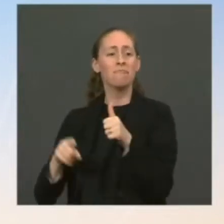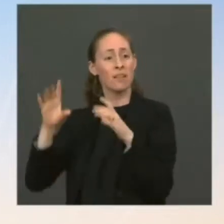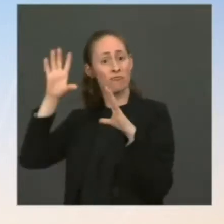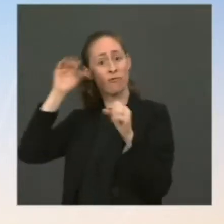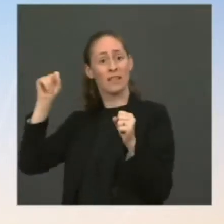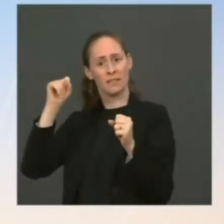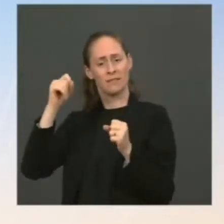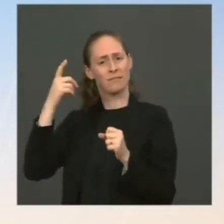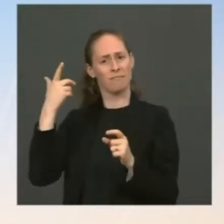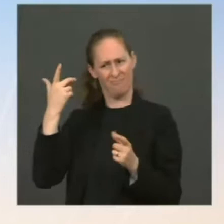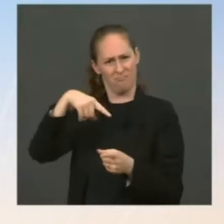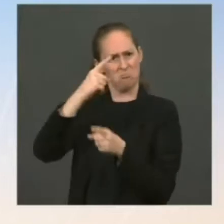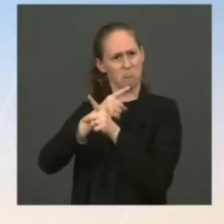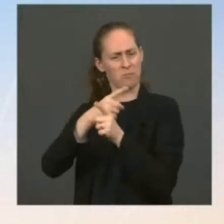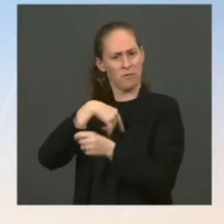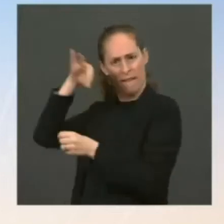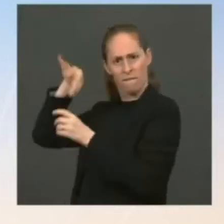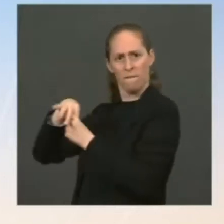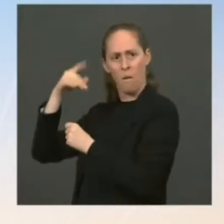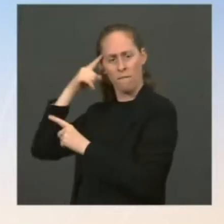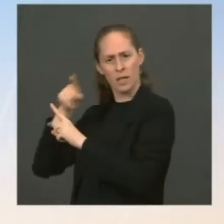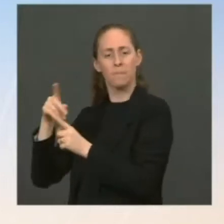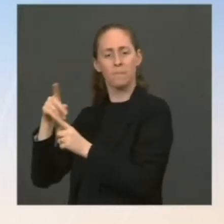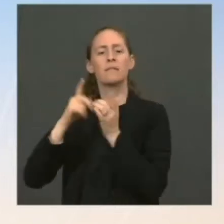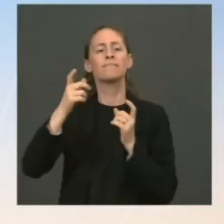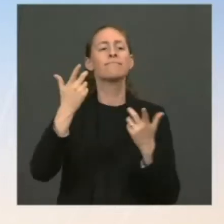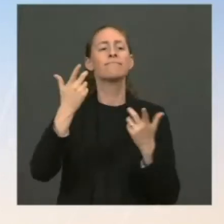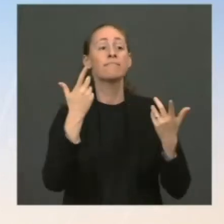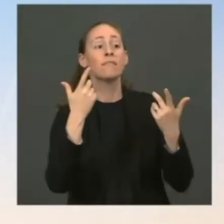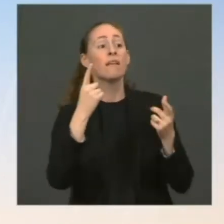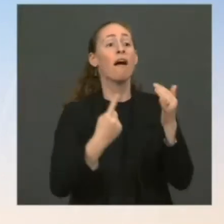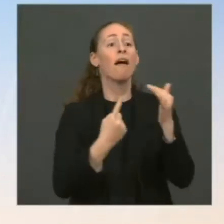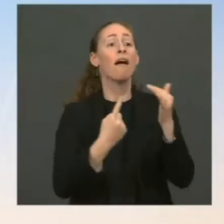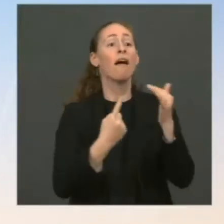continue to press forward and address the challenges the American people are facing. Go ahead.